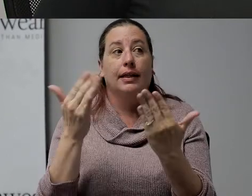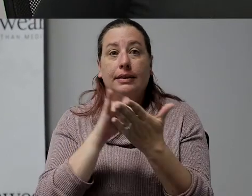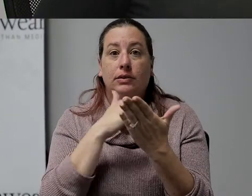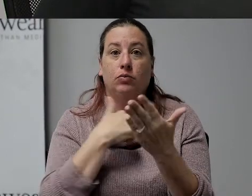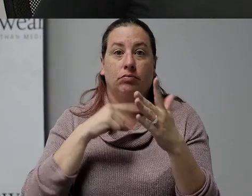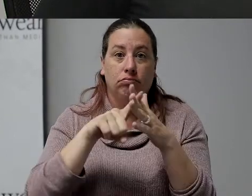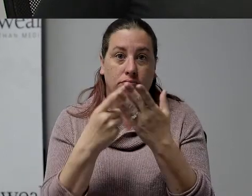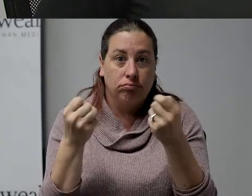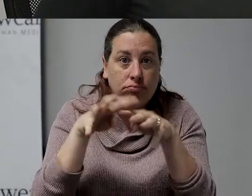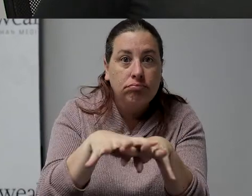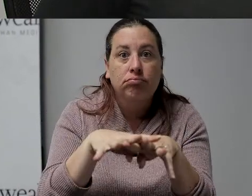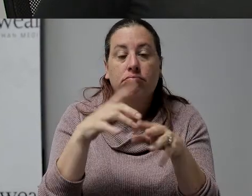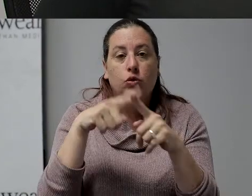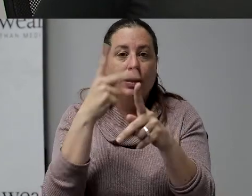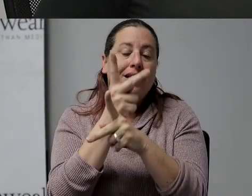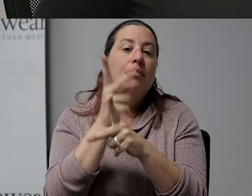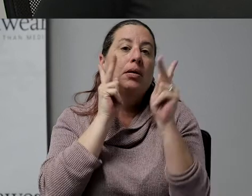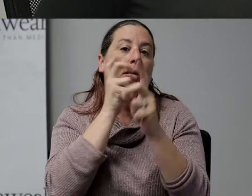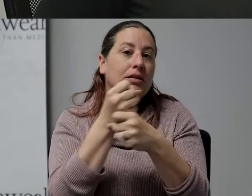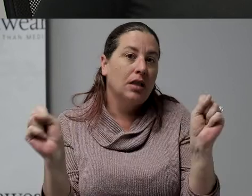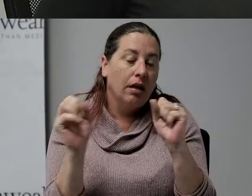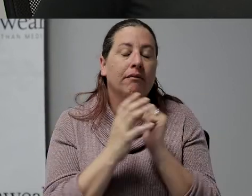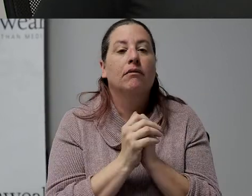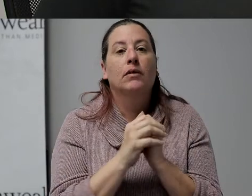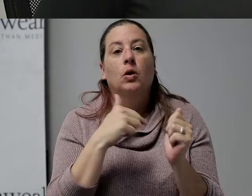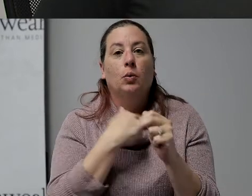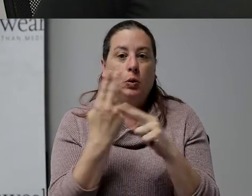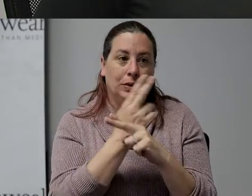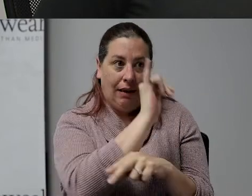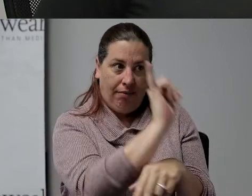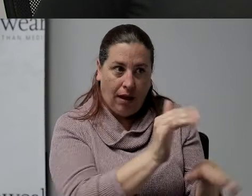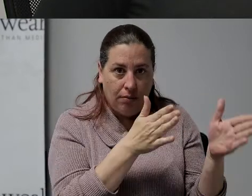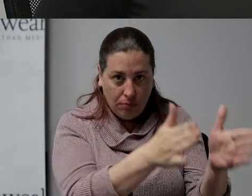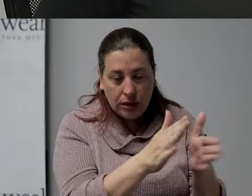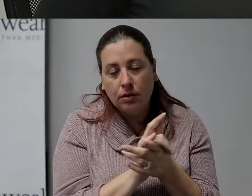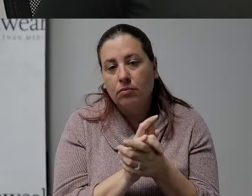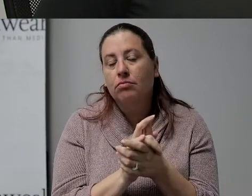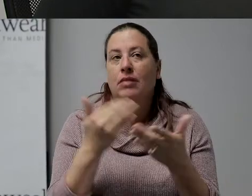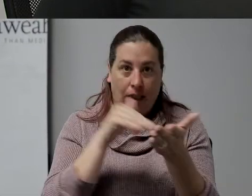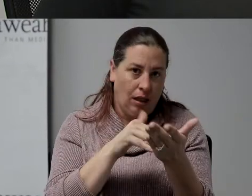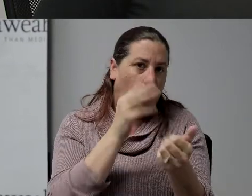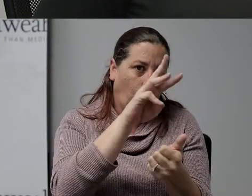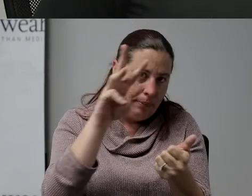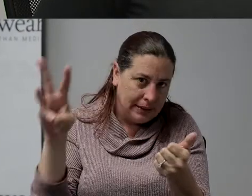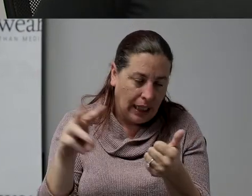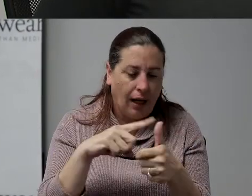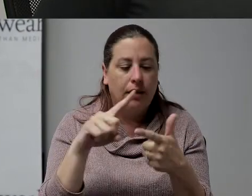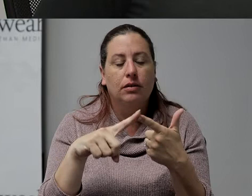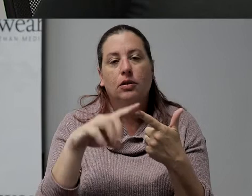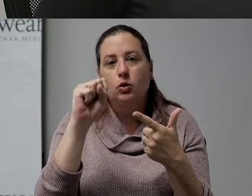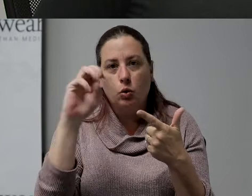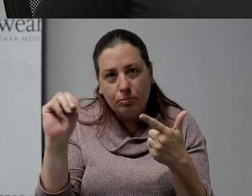people safe. And so we use that mechanism, definitely our website, social